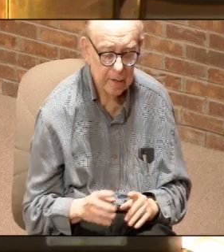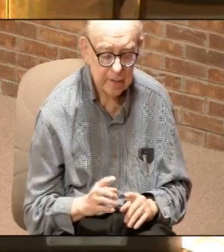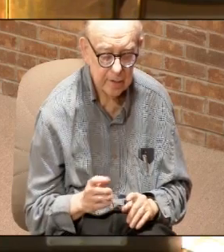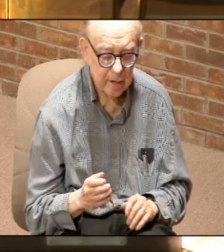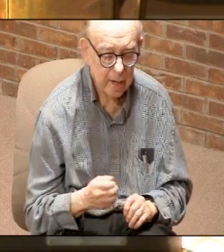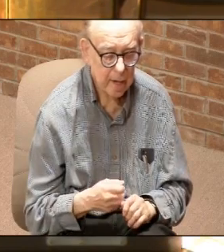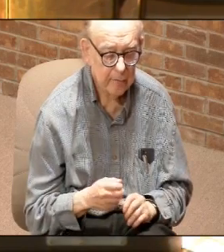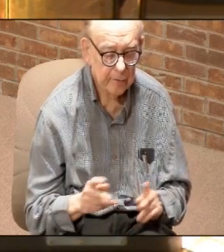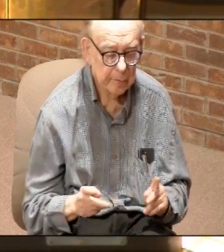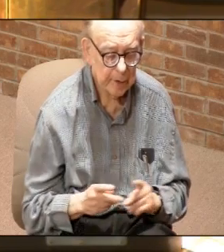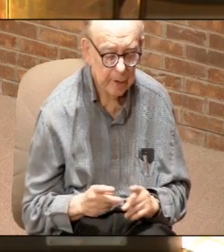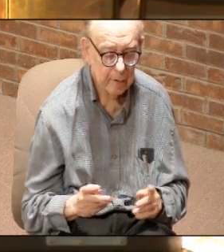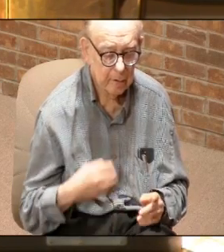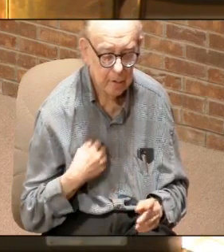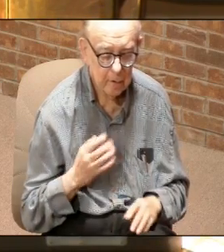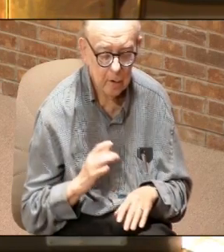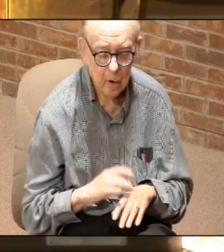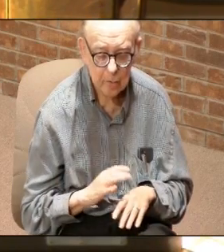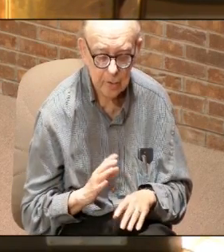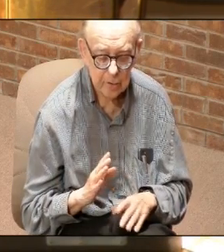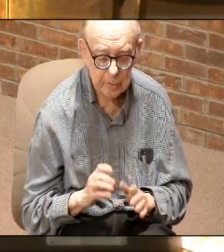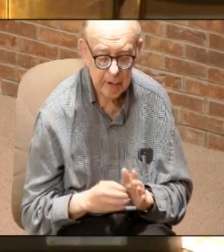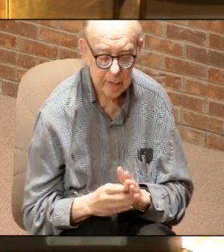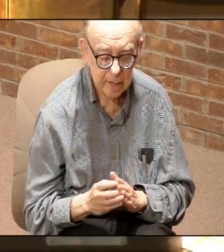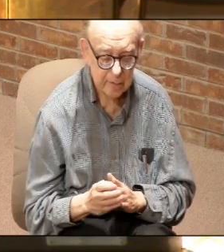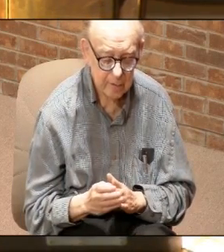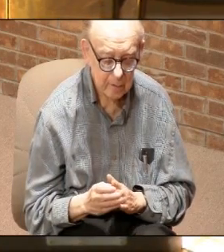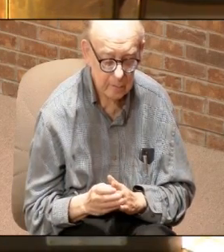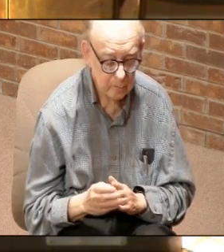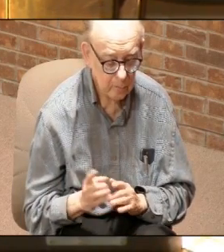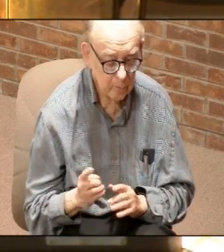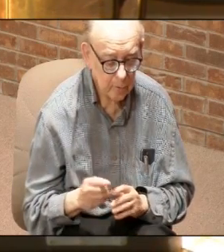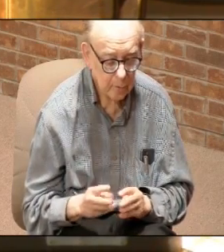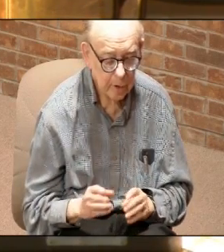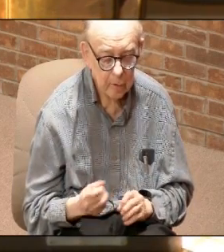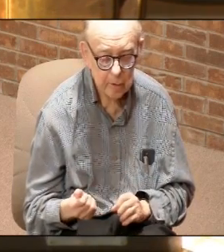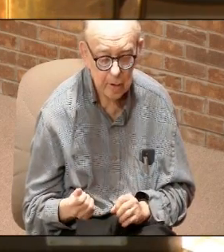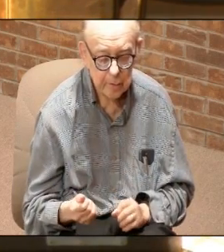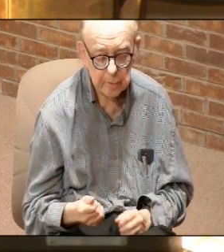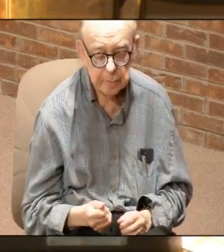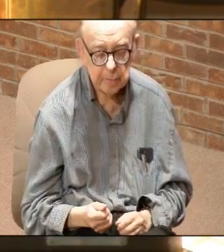everywhere. We're all touched by it in one way or another.